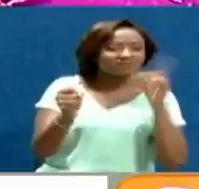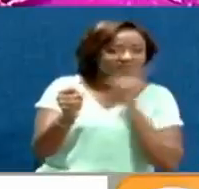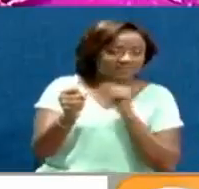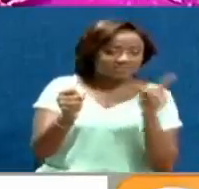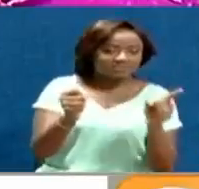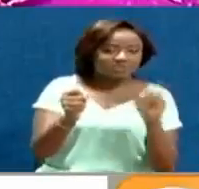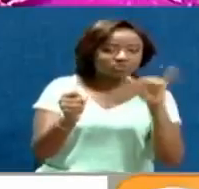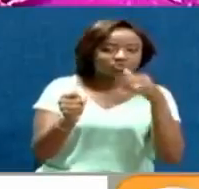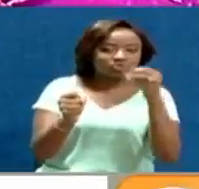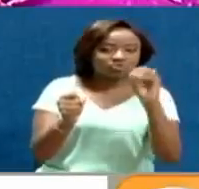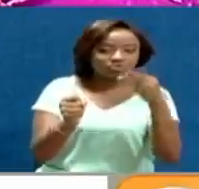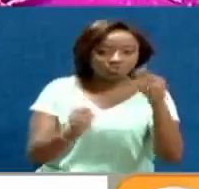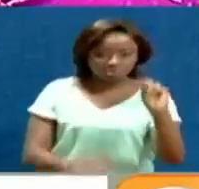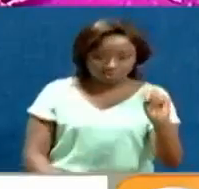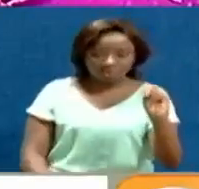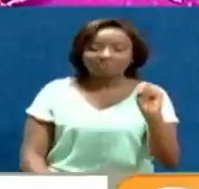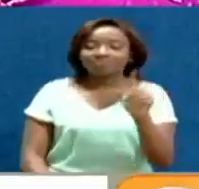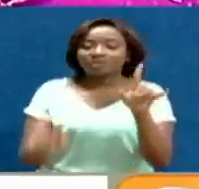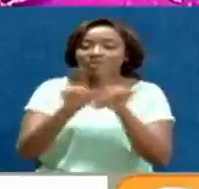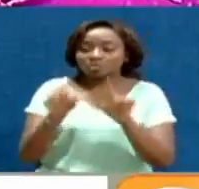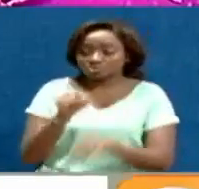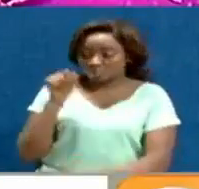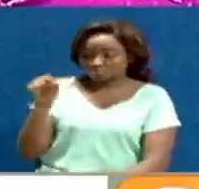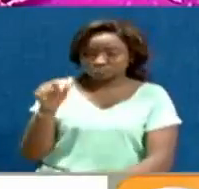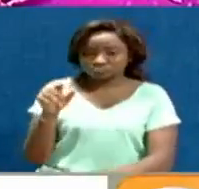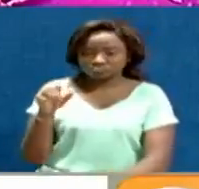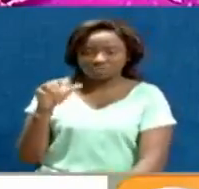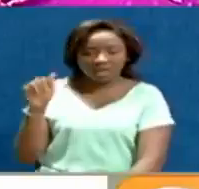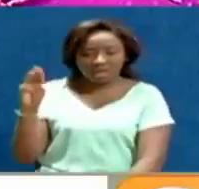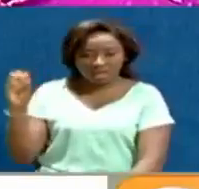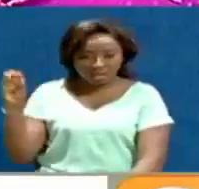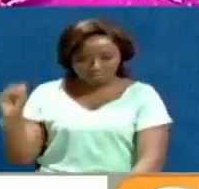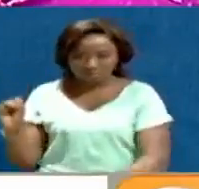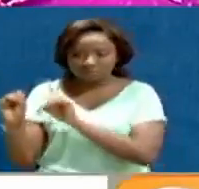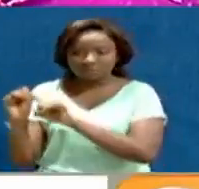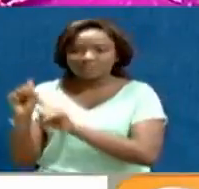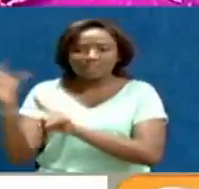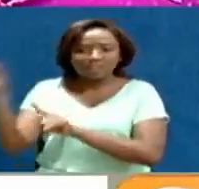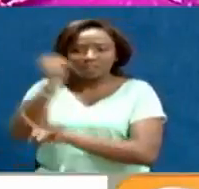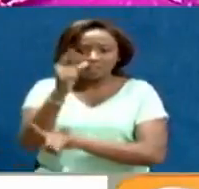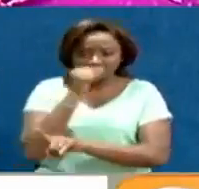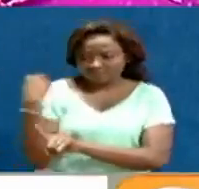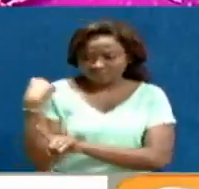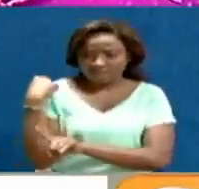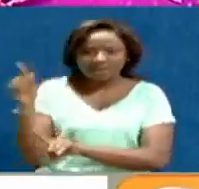Governor John Nyagarama. And just once again, Nyamira Governor Amos Nyariba, barely one day in office,